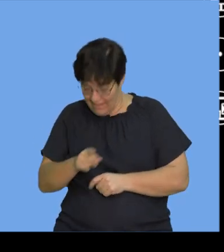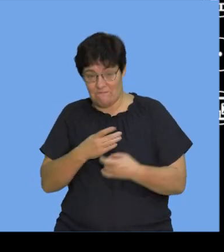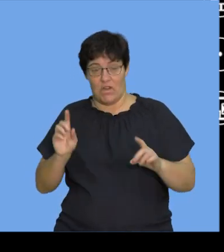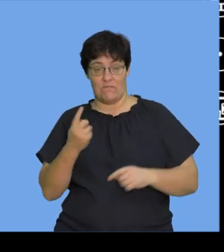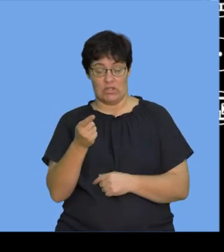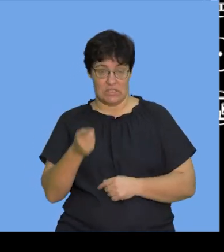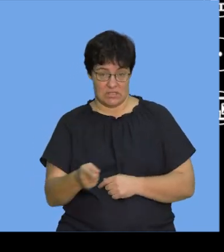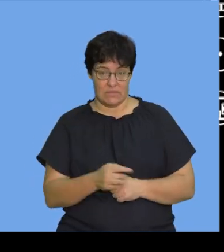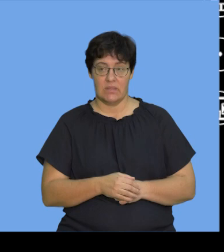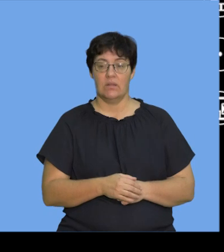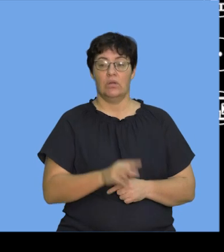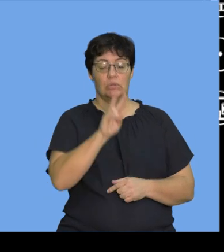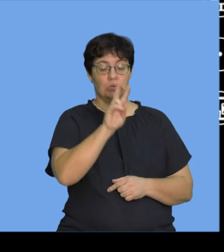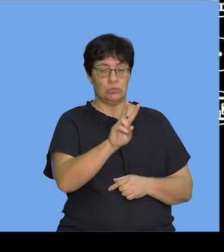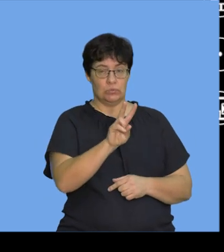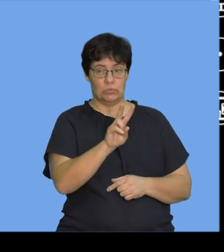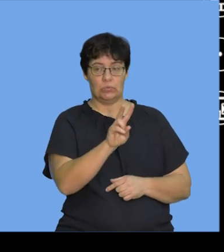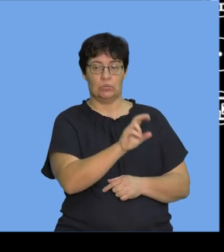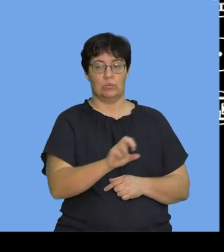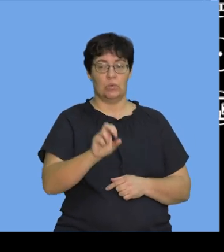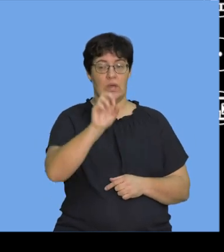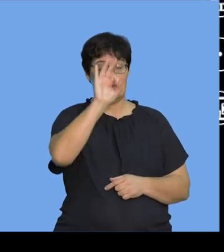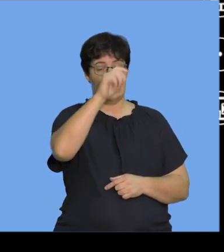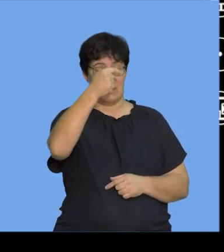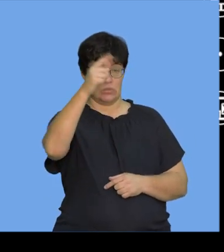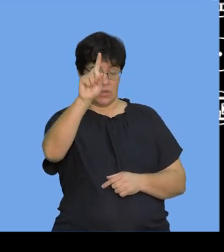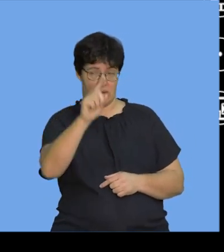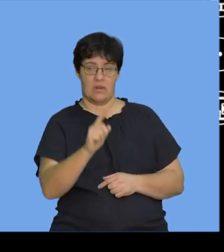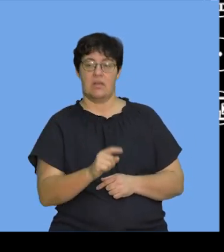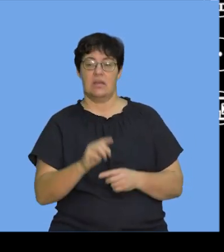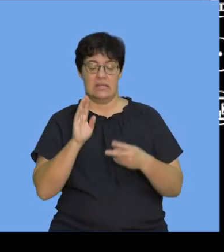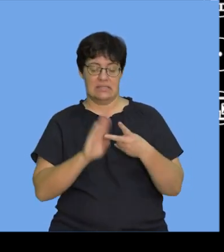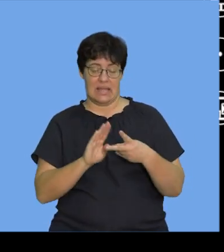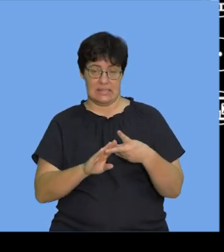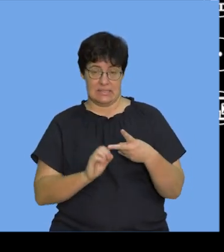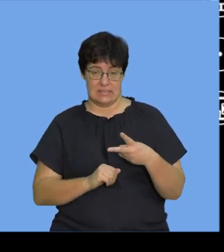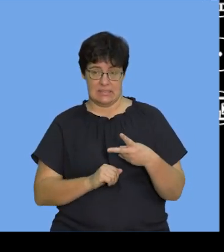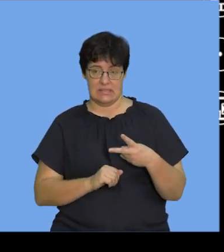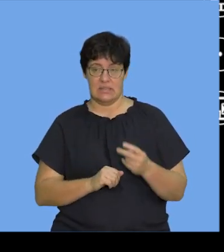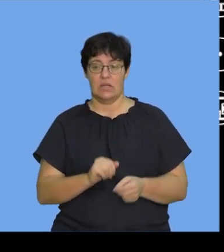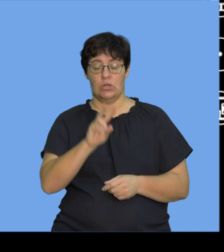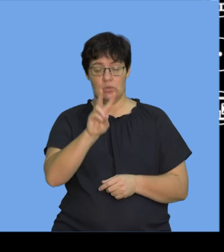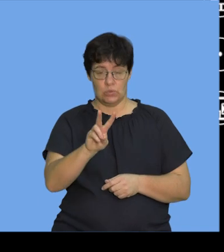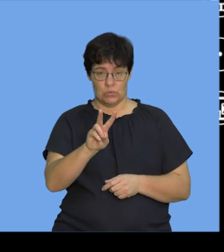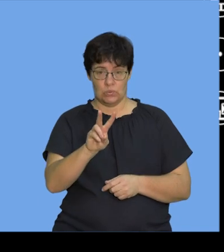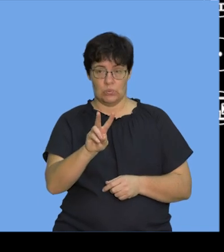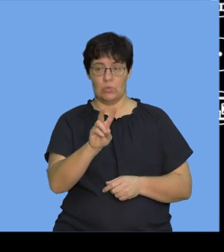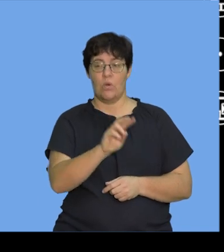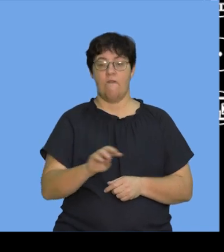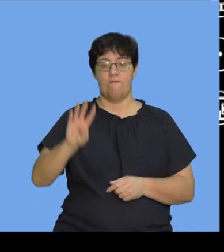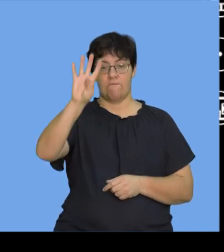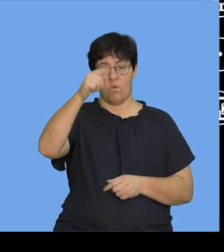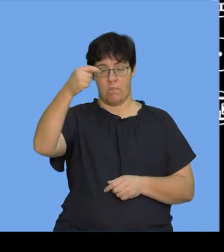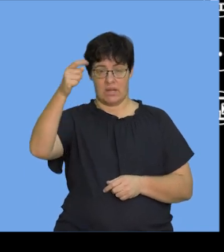the exponent of 3 minus 1. The second term will be 2 to the exponent of 4